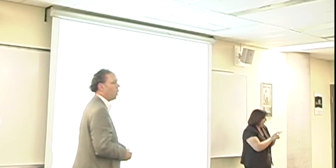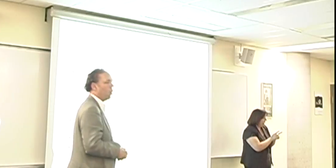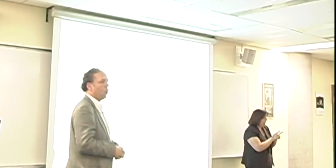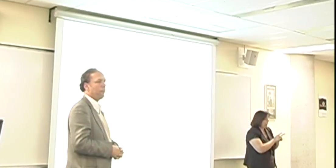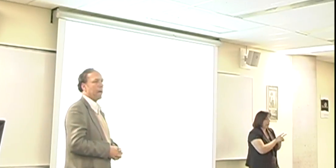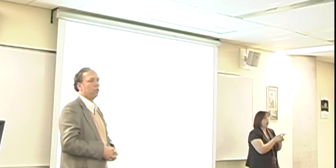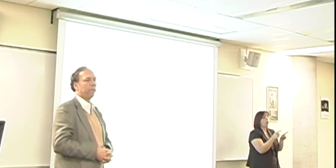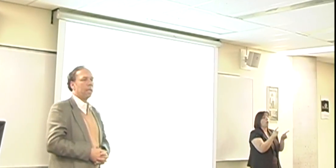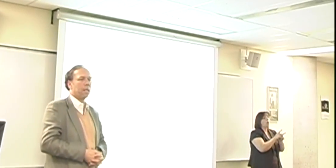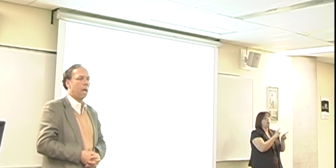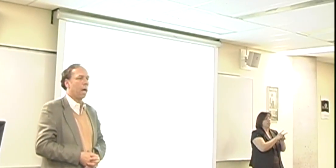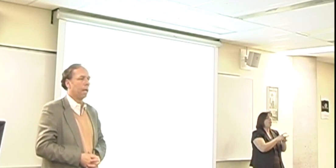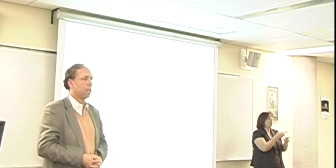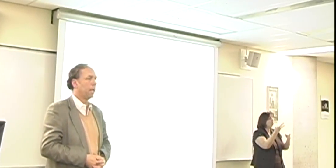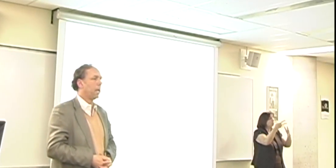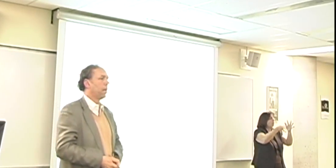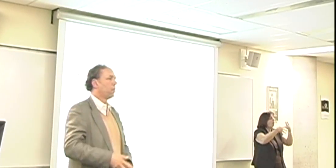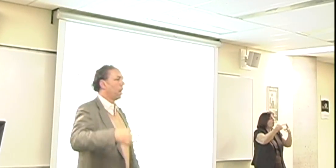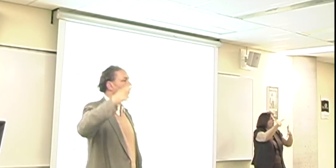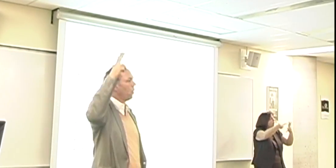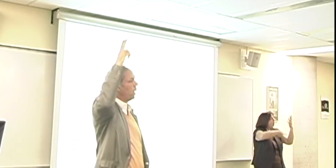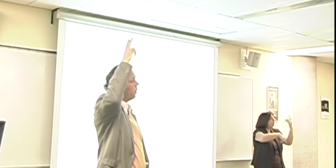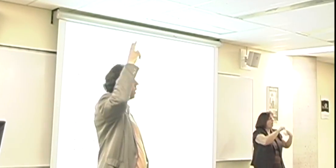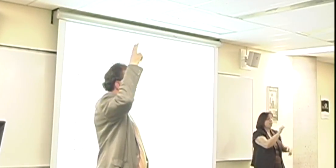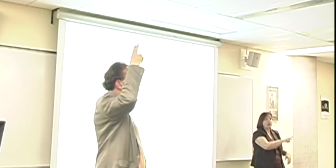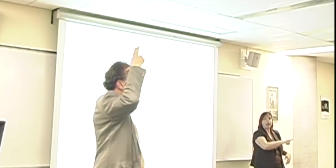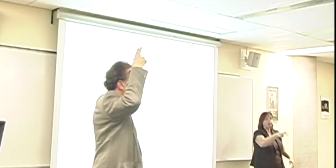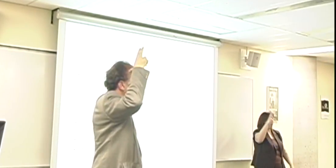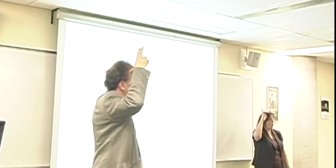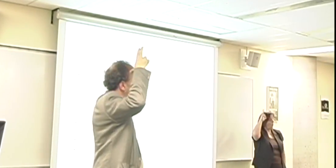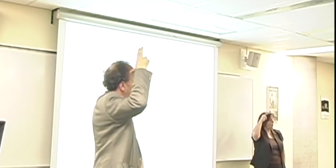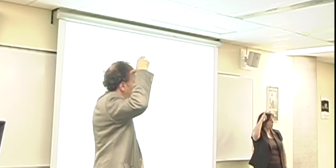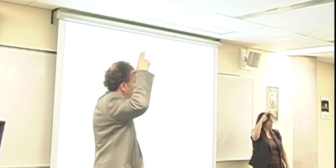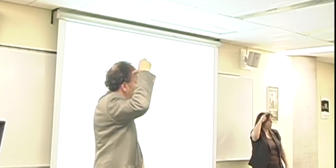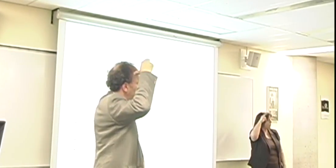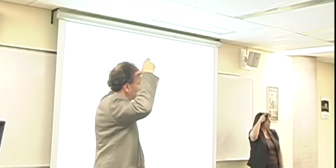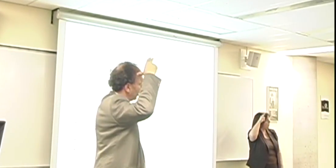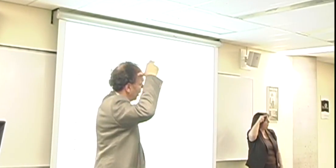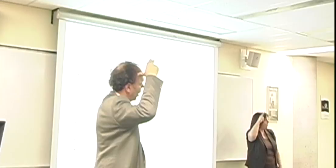And there are a whole bunch of these signs in ASL. So here's the sign horse,